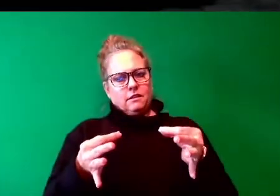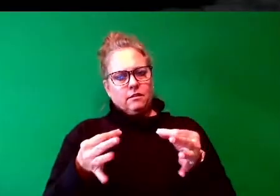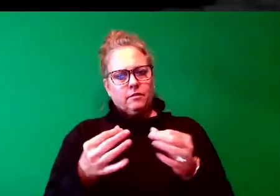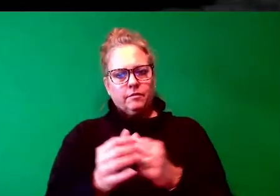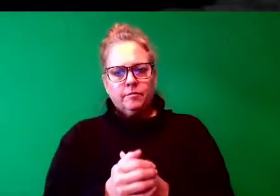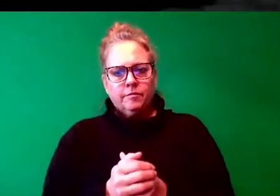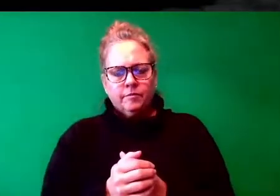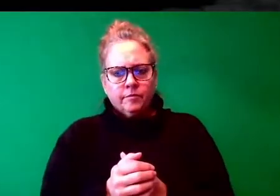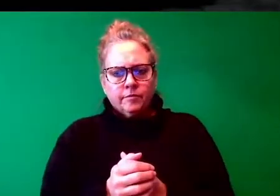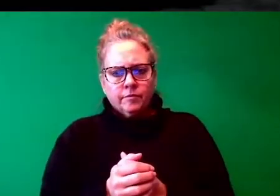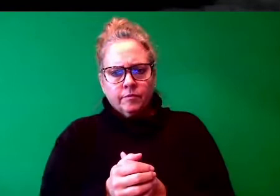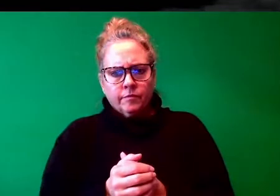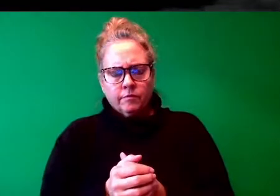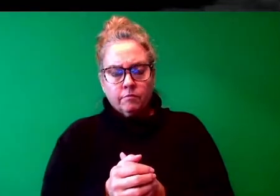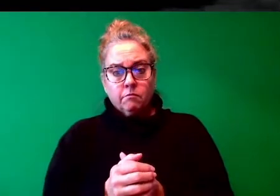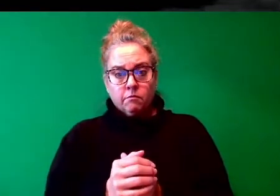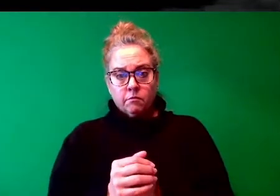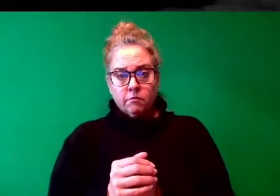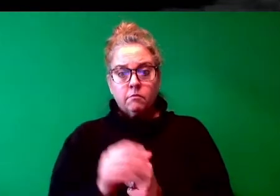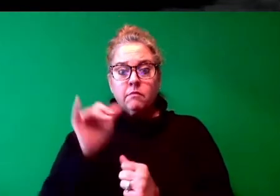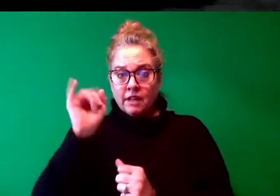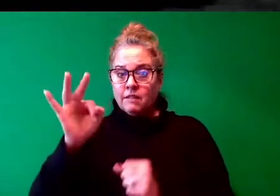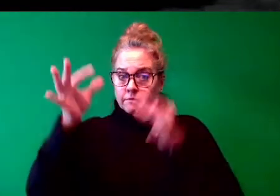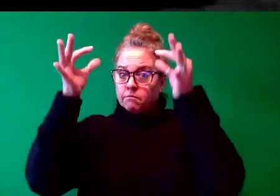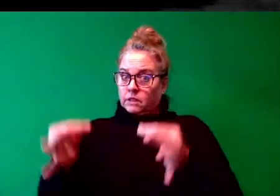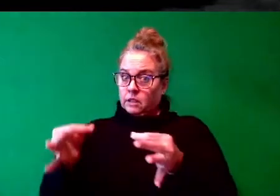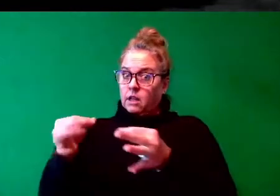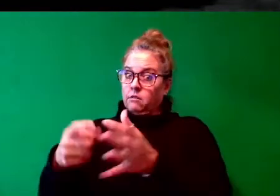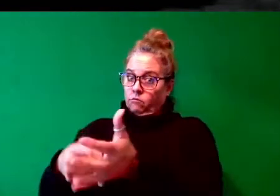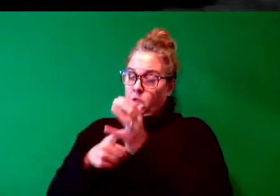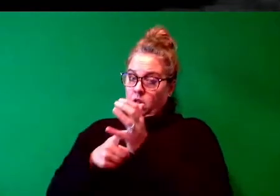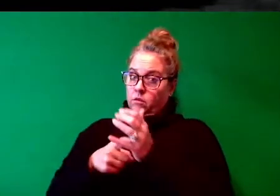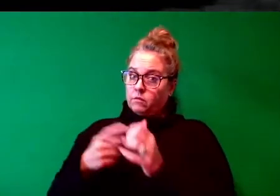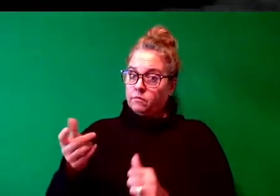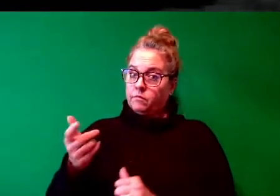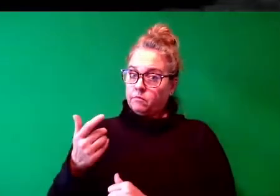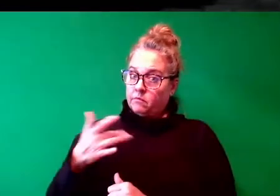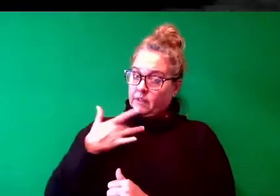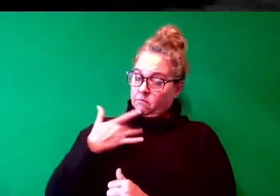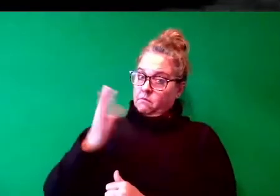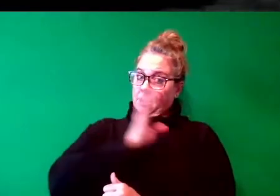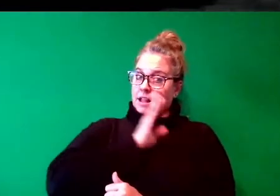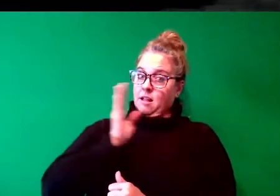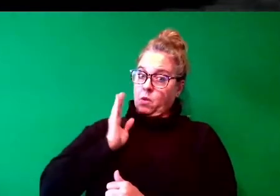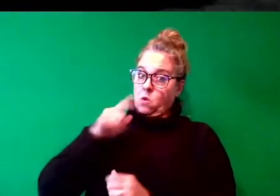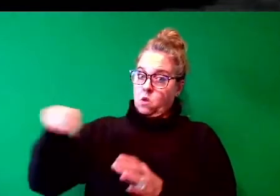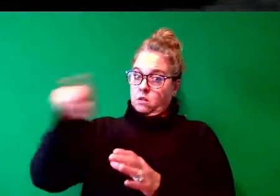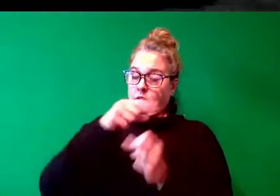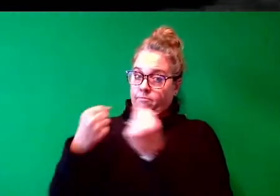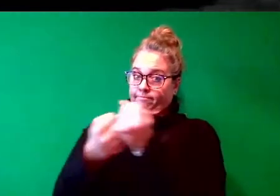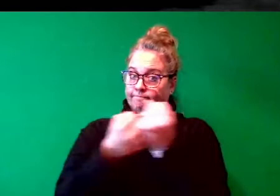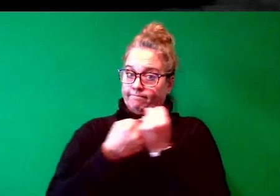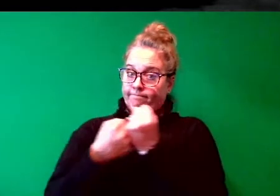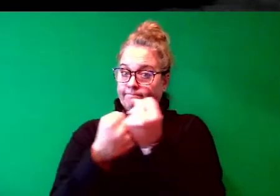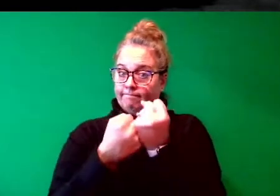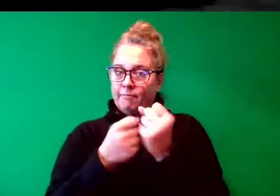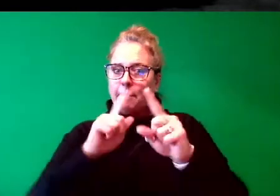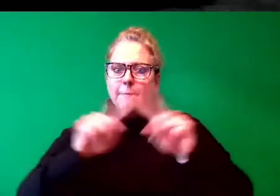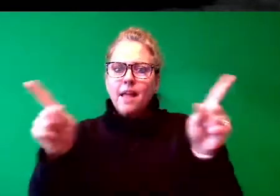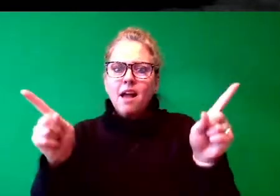vaccine, then I believe our board will support that. But the more people getting the vaccine, the